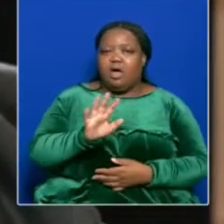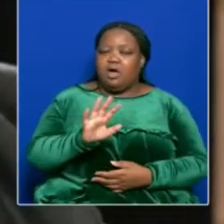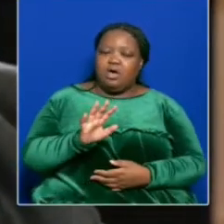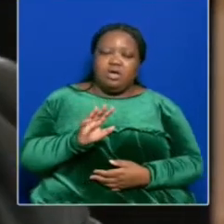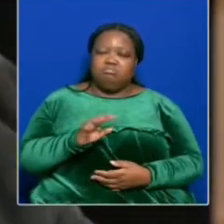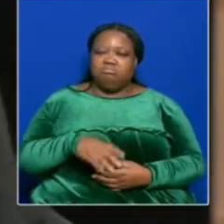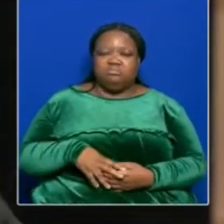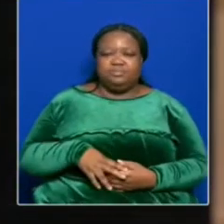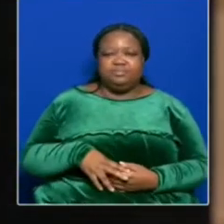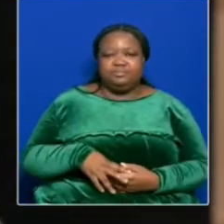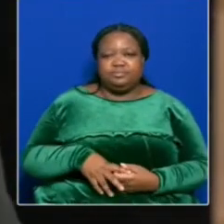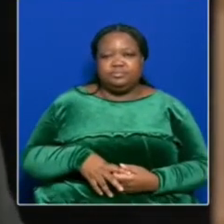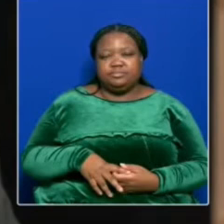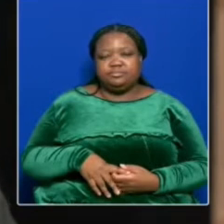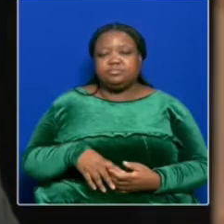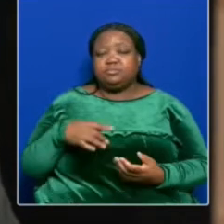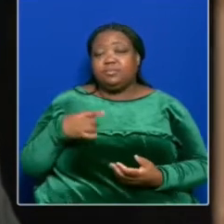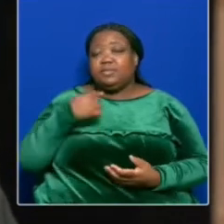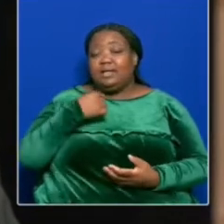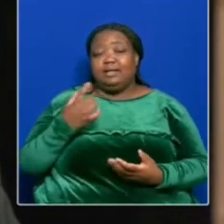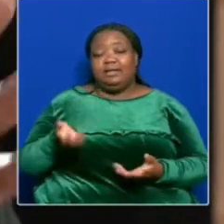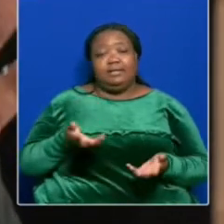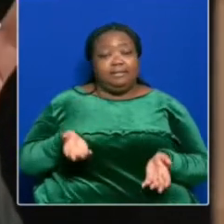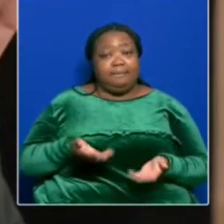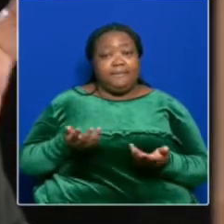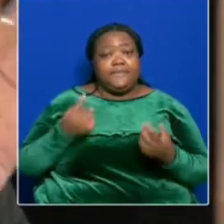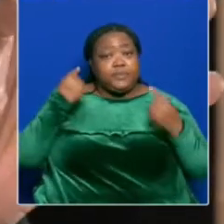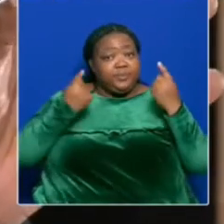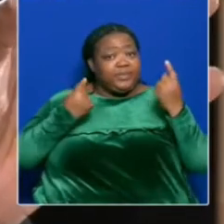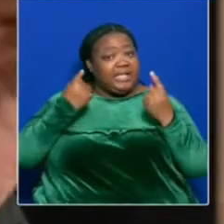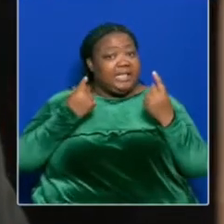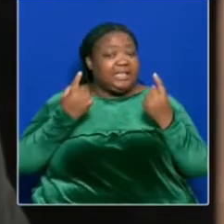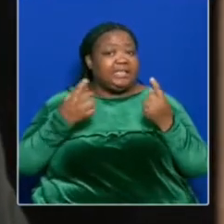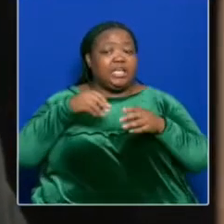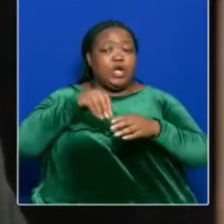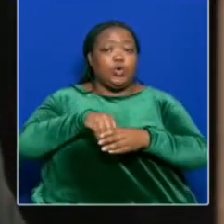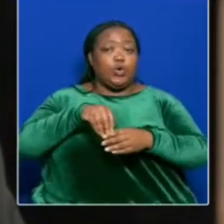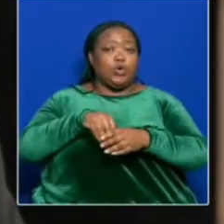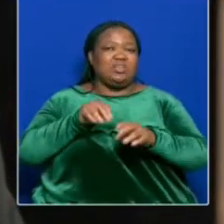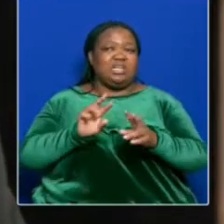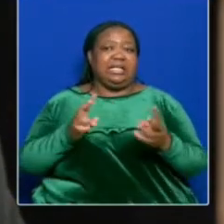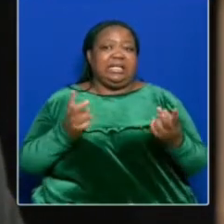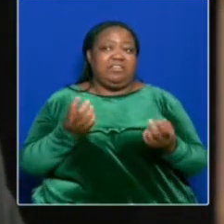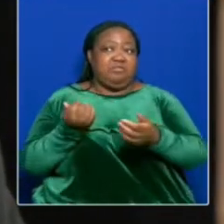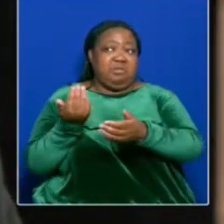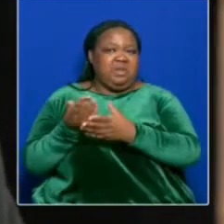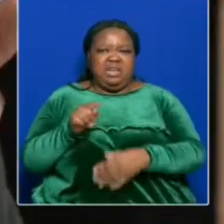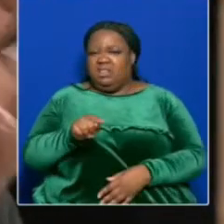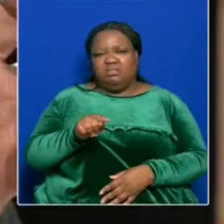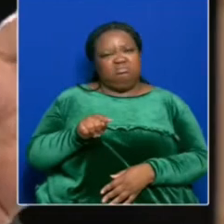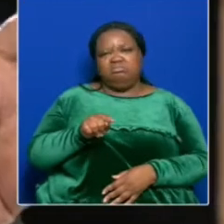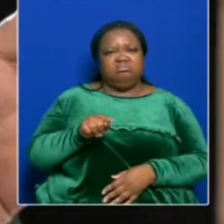Yeah. Yes, and of course, I think it was in the context of a different bid, not this one, if I'm not